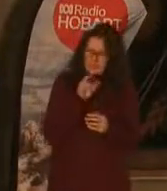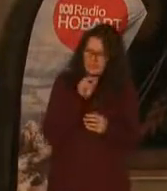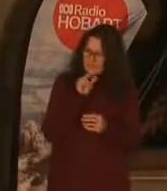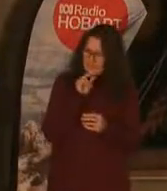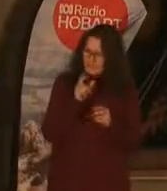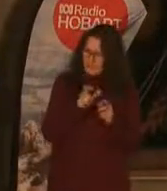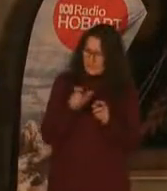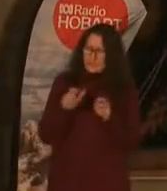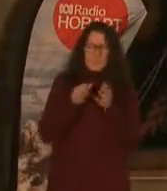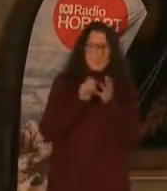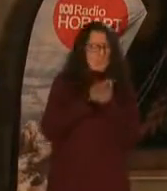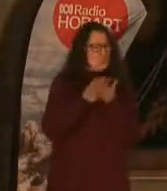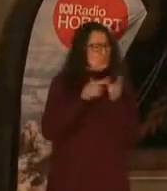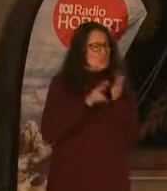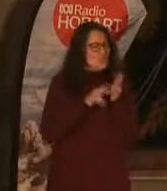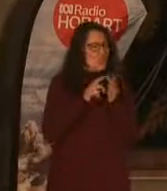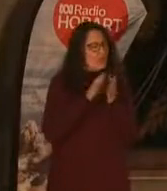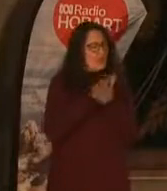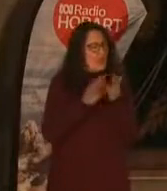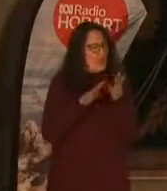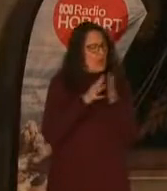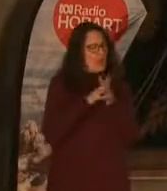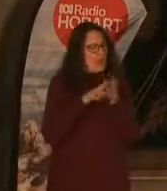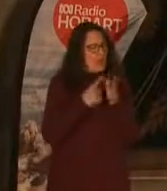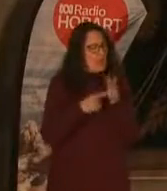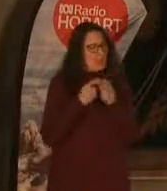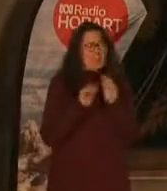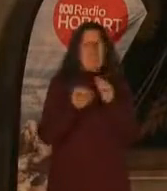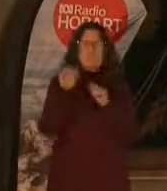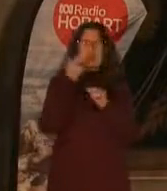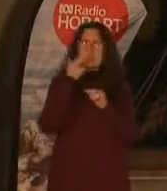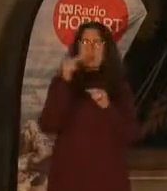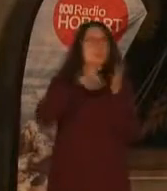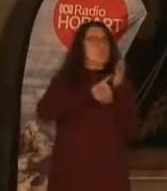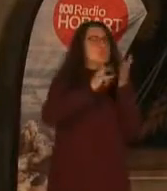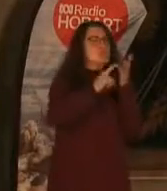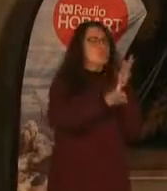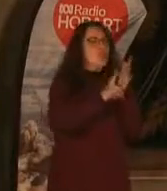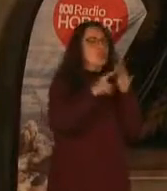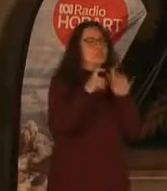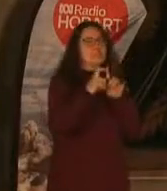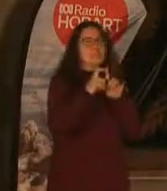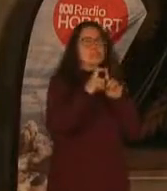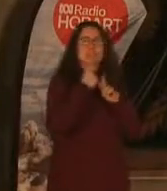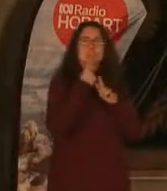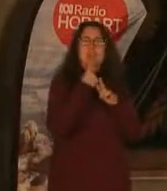Shane Howard's song "Solid Rock," and so